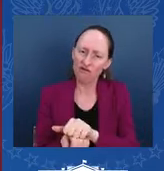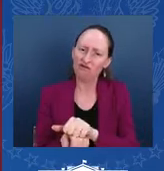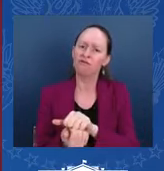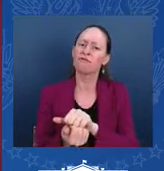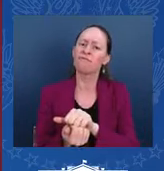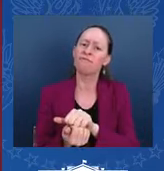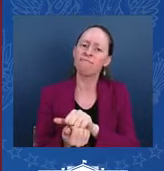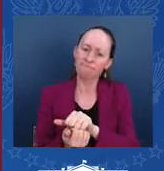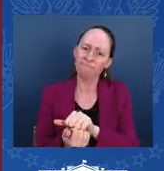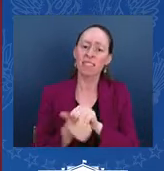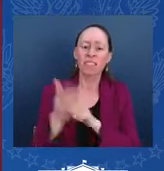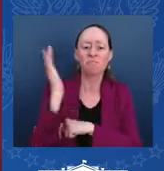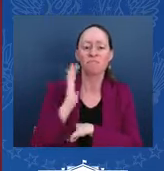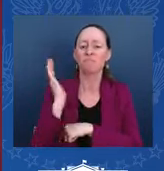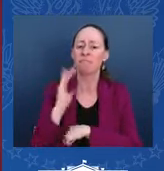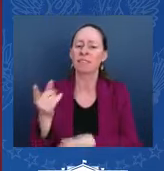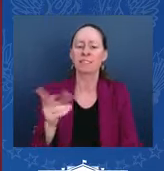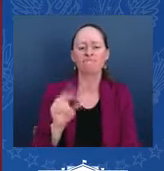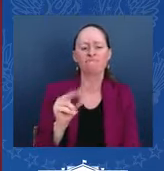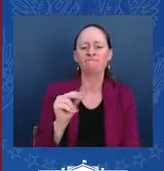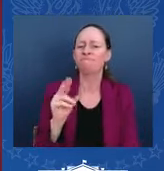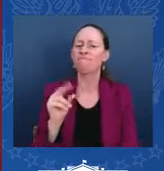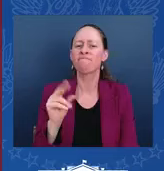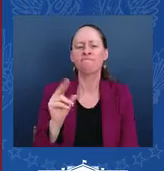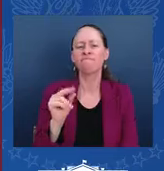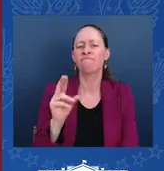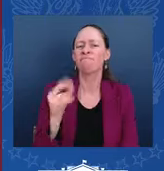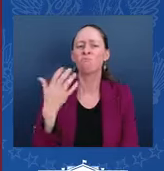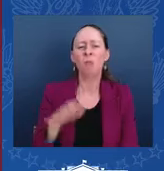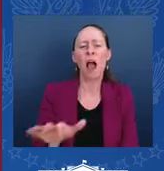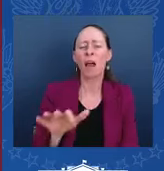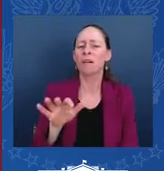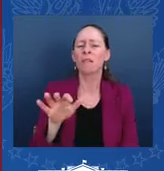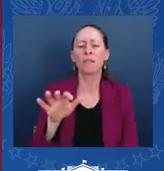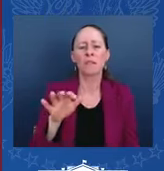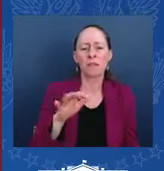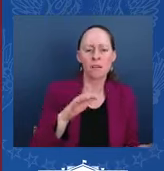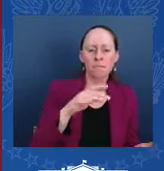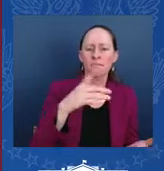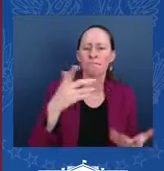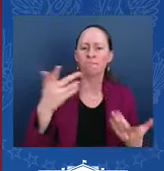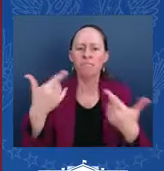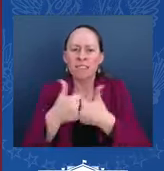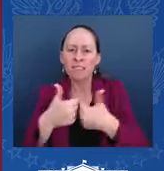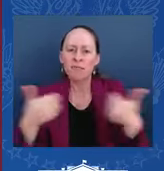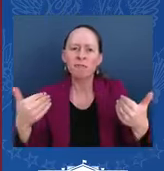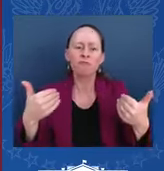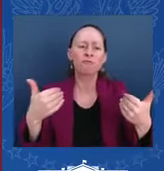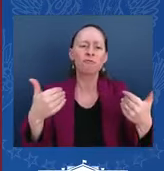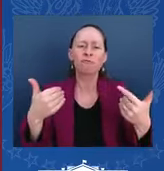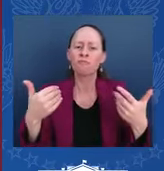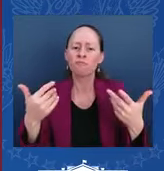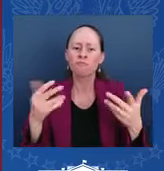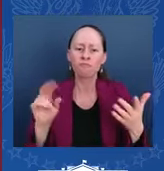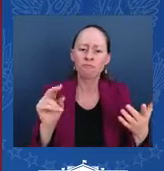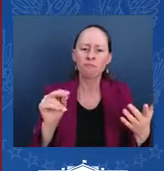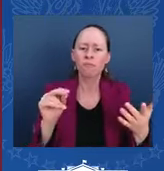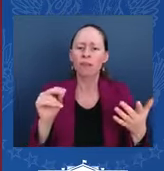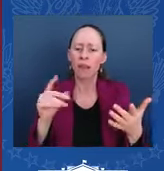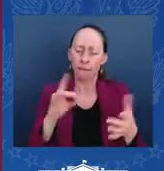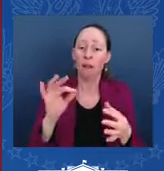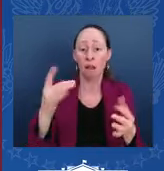equal. Not the proposition you couldn't separate the races, but the proposition if you had separate equal, you had to spend the exact amount of money in a black school as a